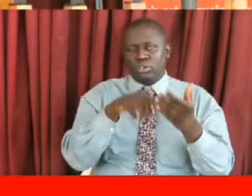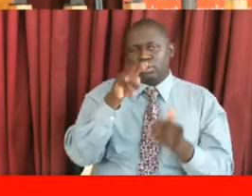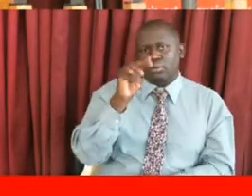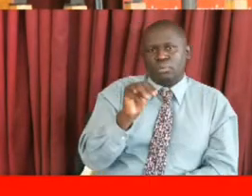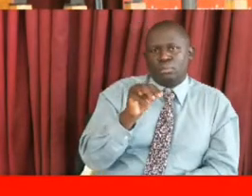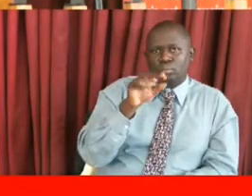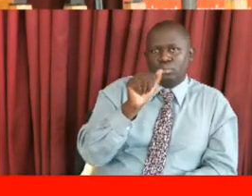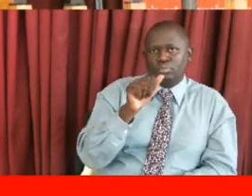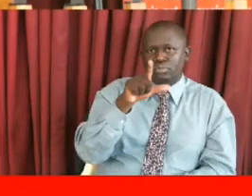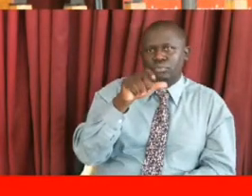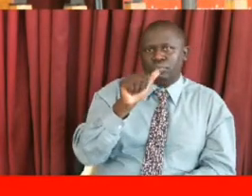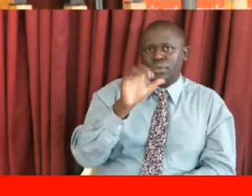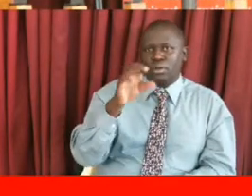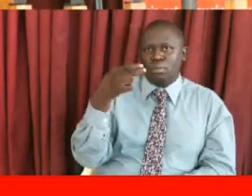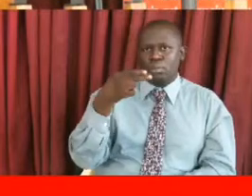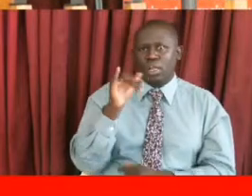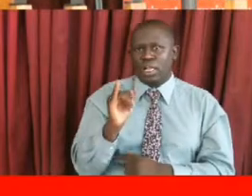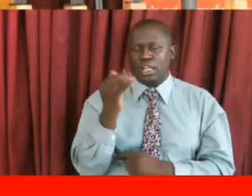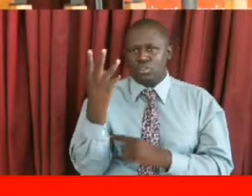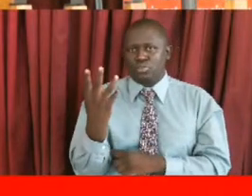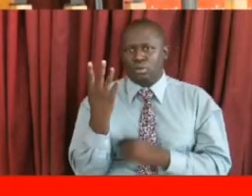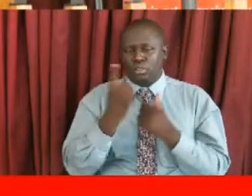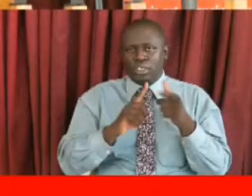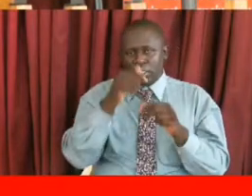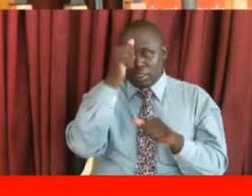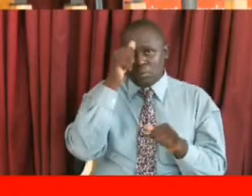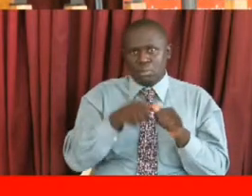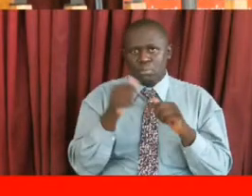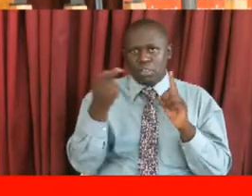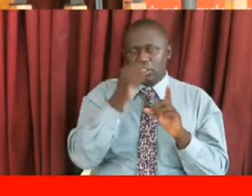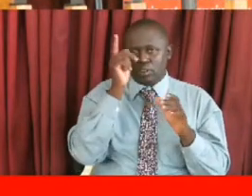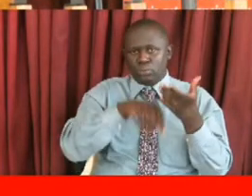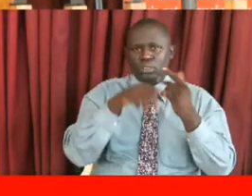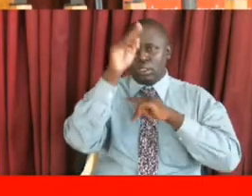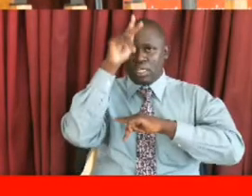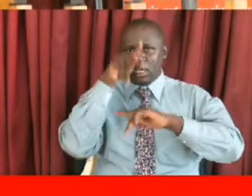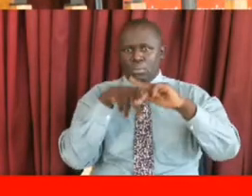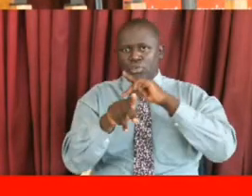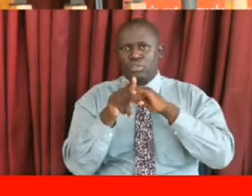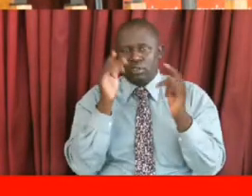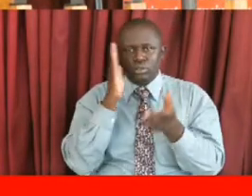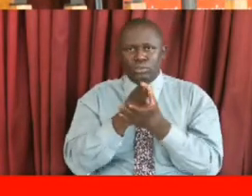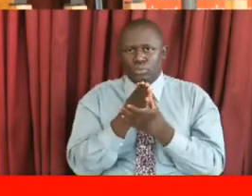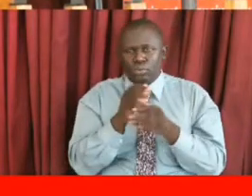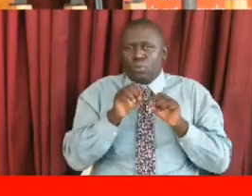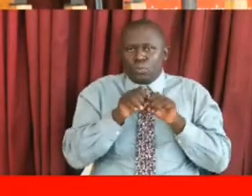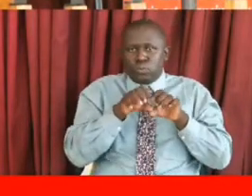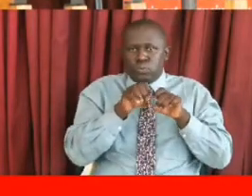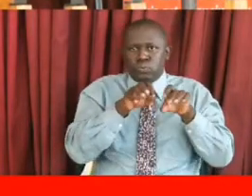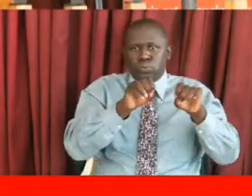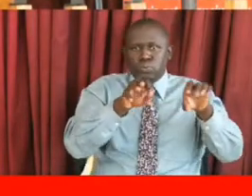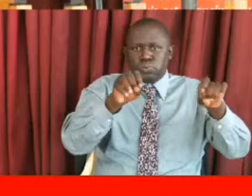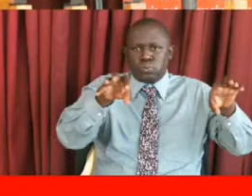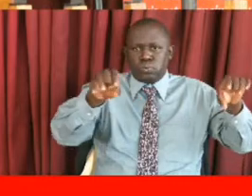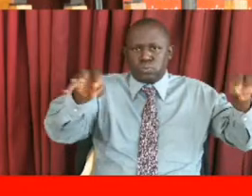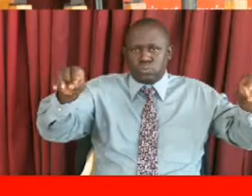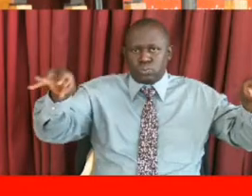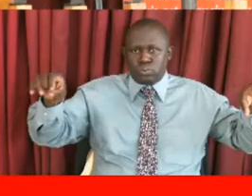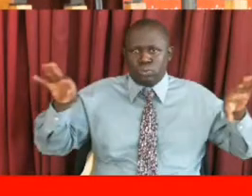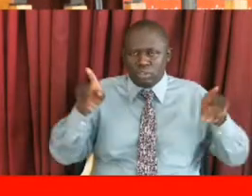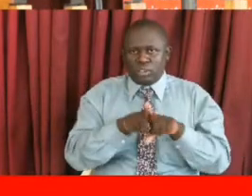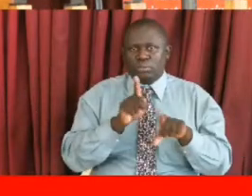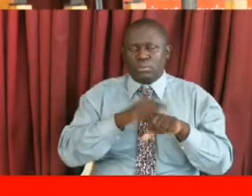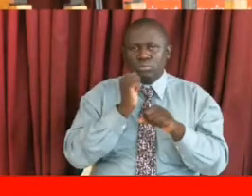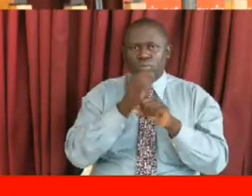received am remember it's a prophecy scattered throughout the worlding